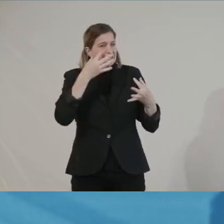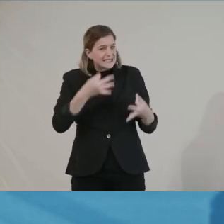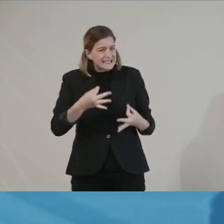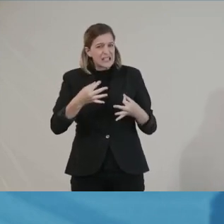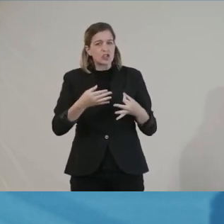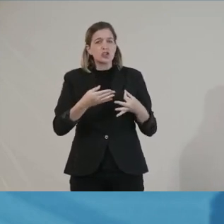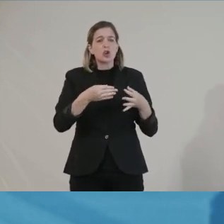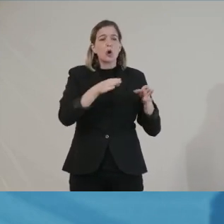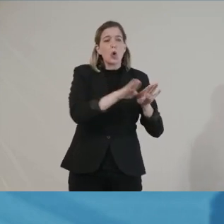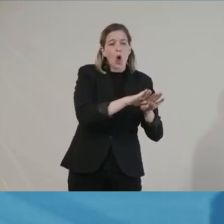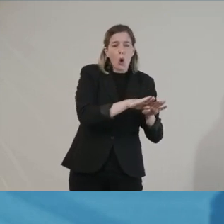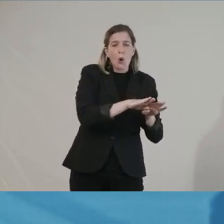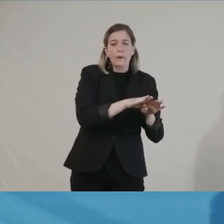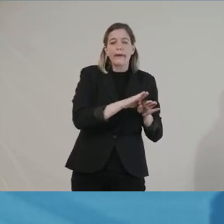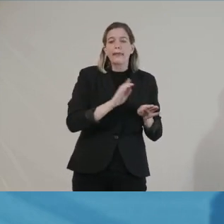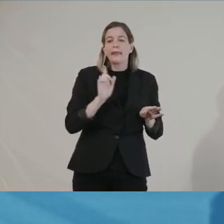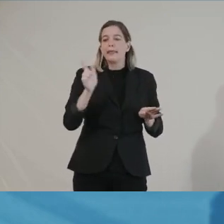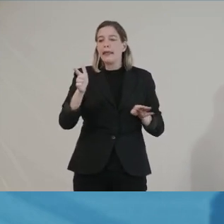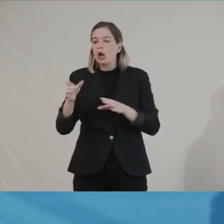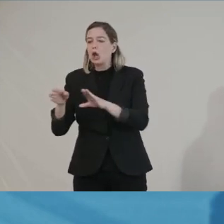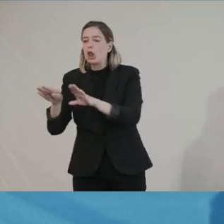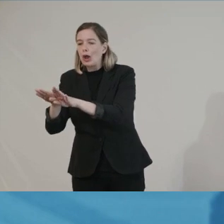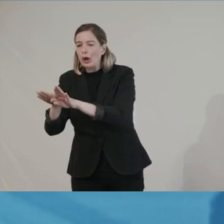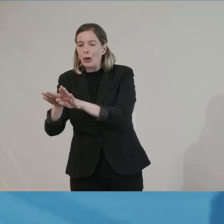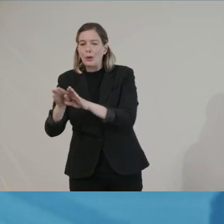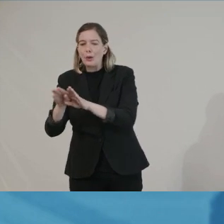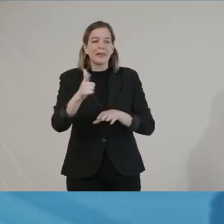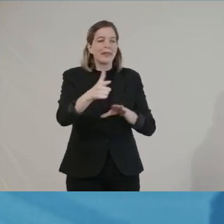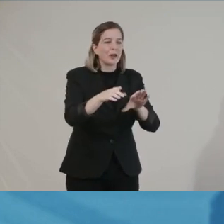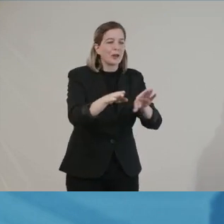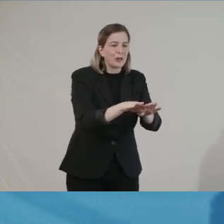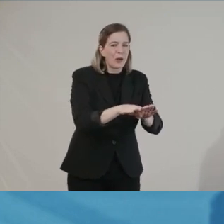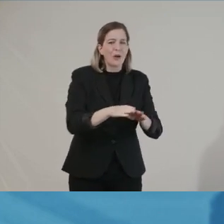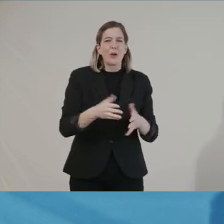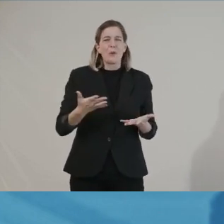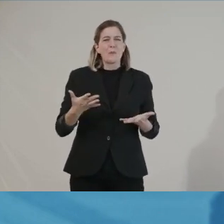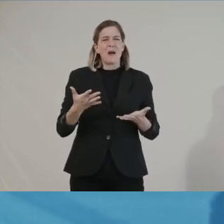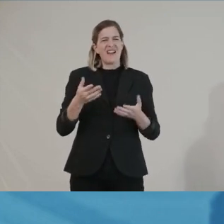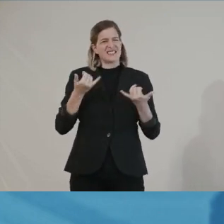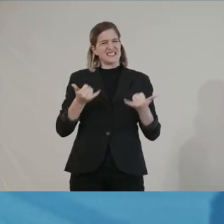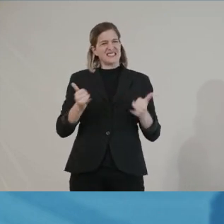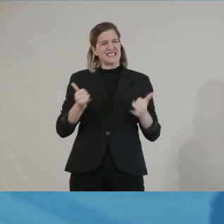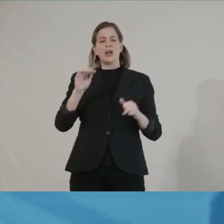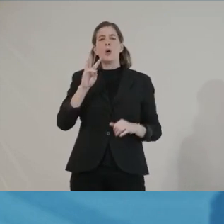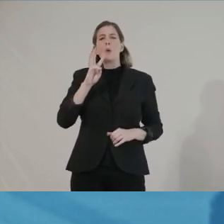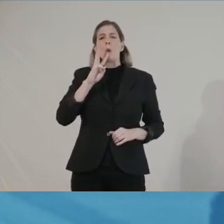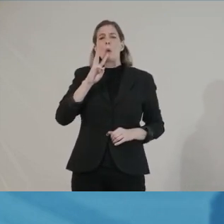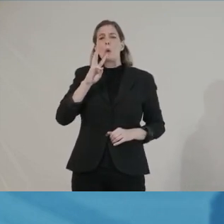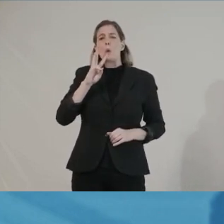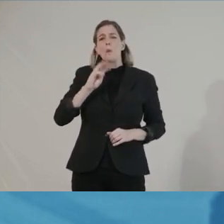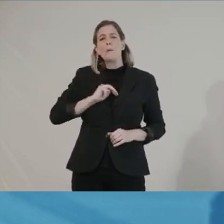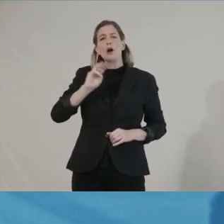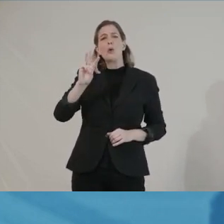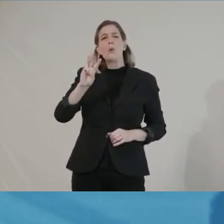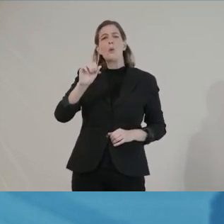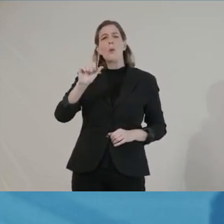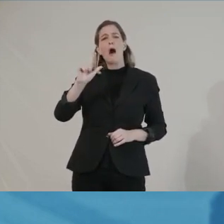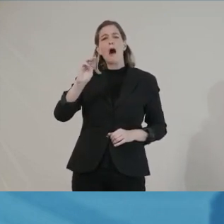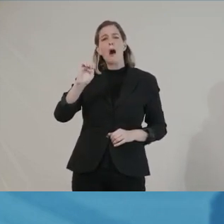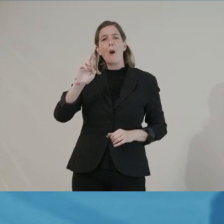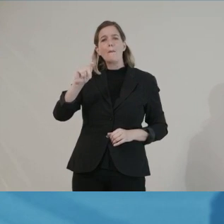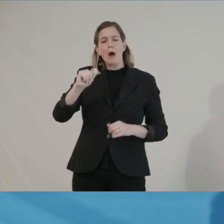All of us here have heard from small businesses. They see people going into Walmart. They see people going into Home Depot. They see people going into Target. They